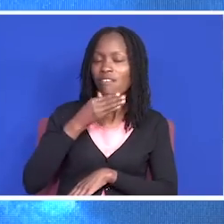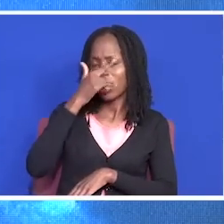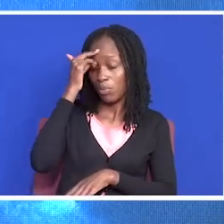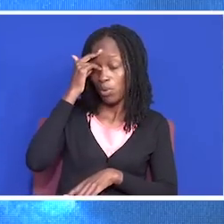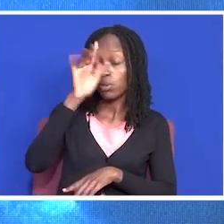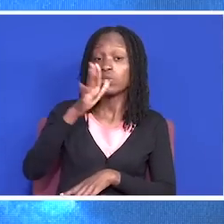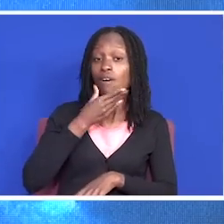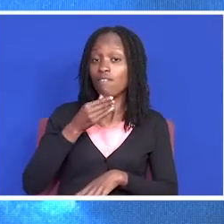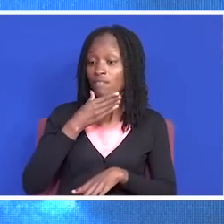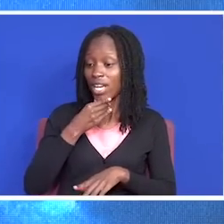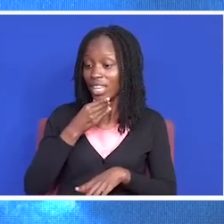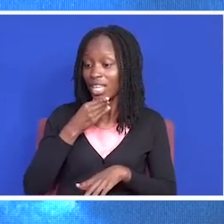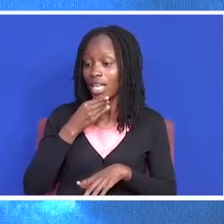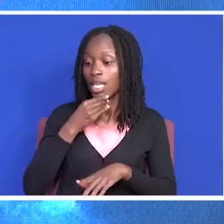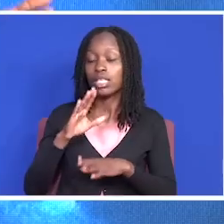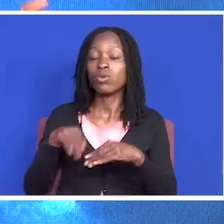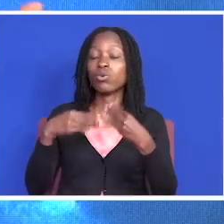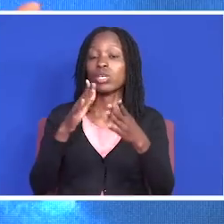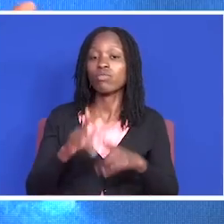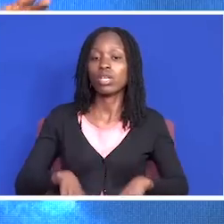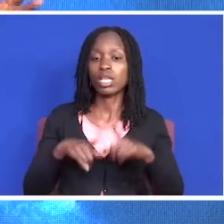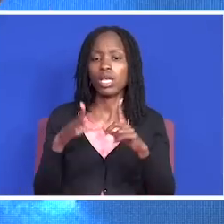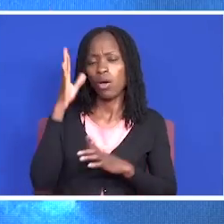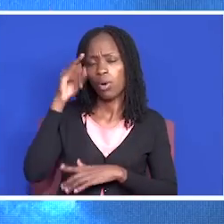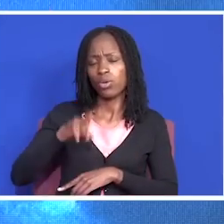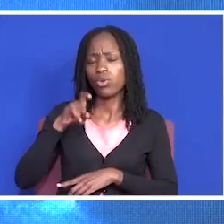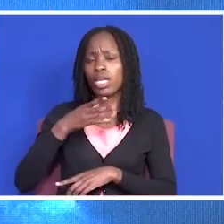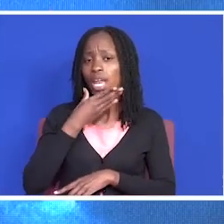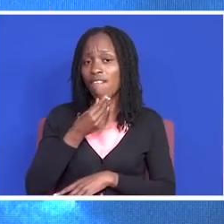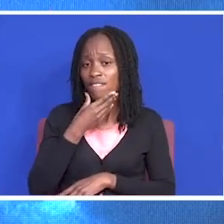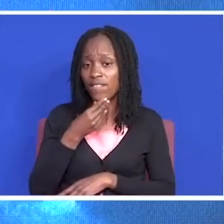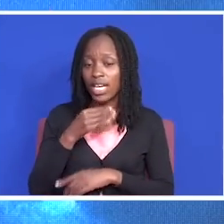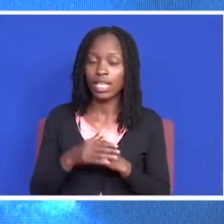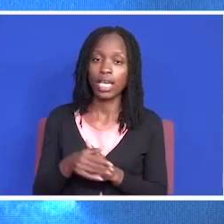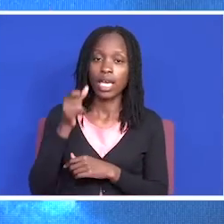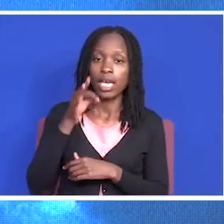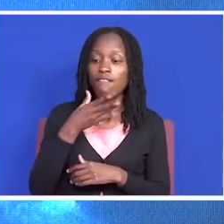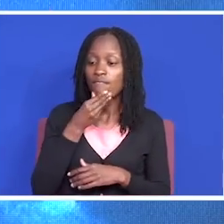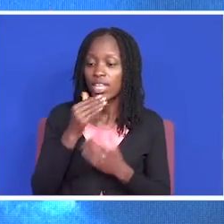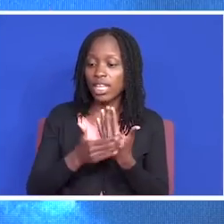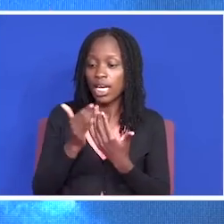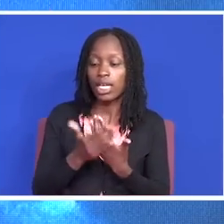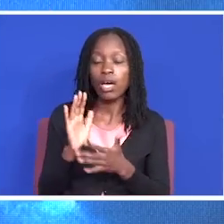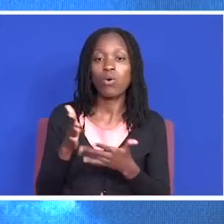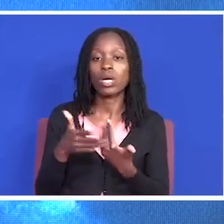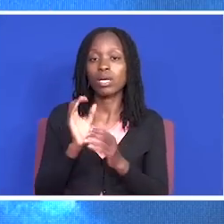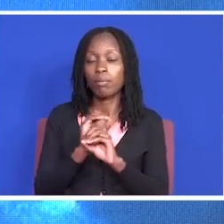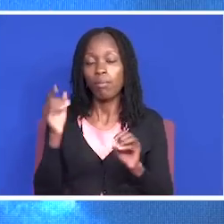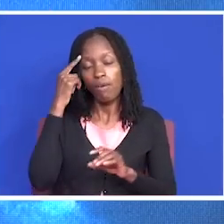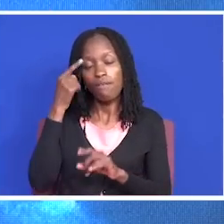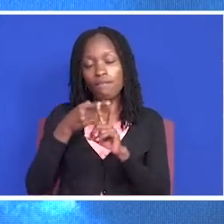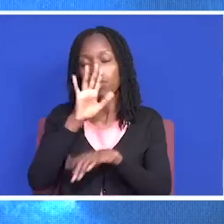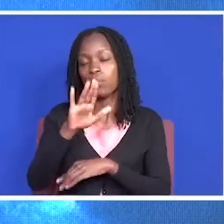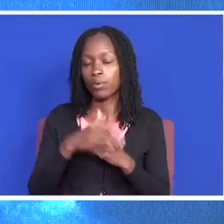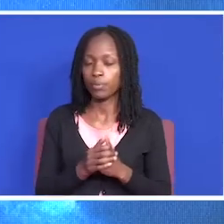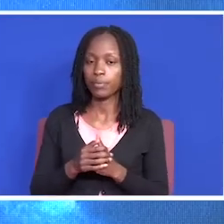your source. Why do we need him? Why do we need a father? Whether he plays that role or not, what's the intention of God